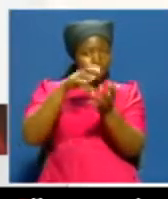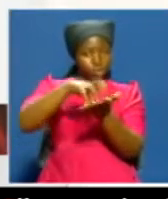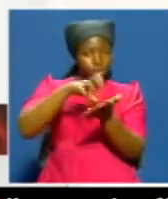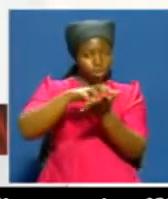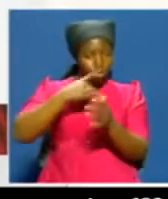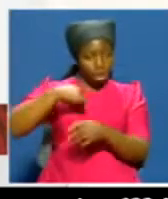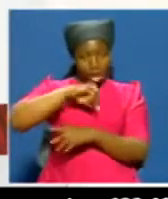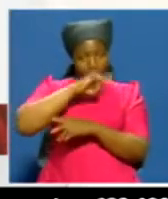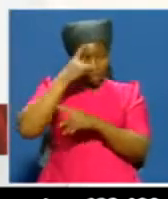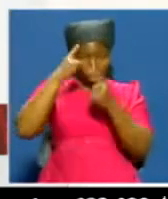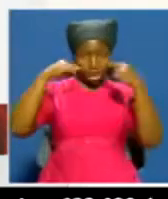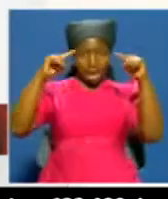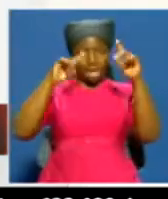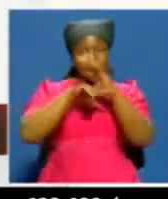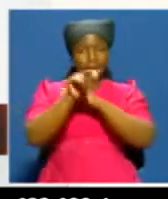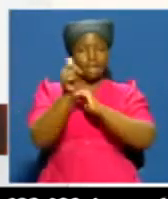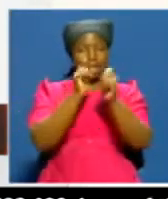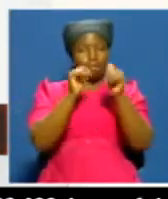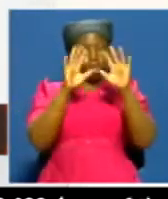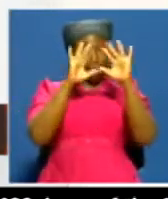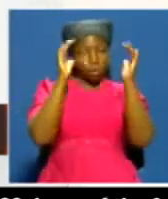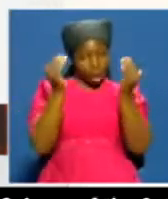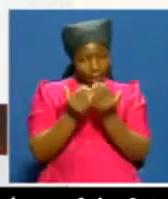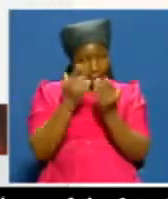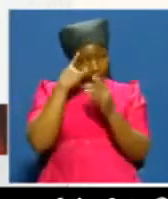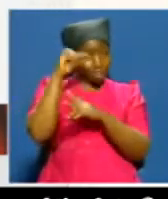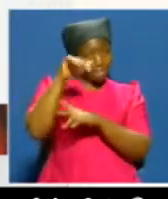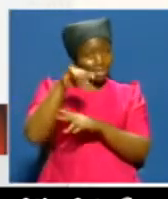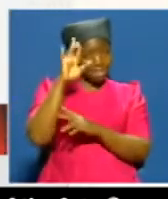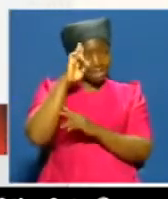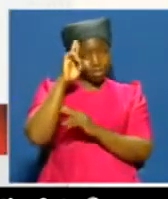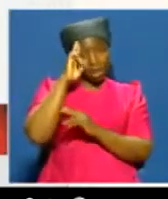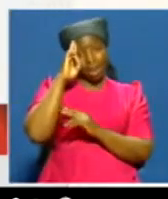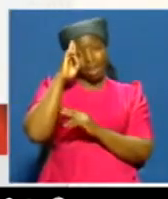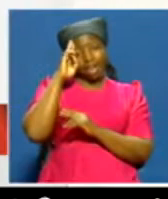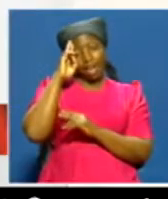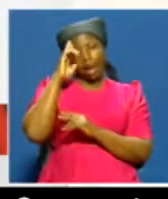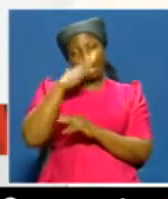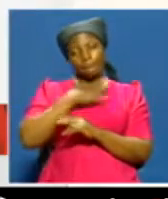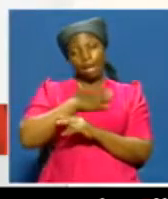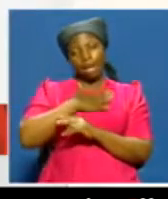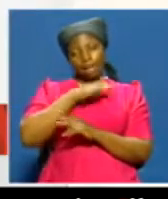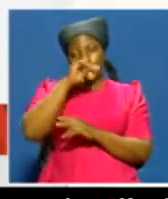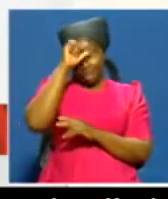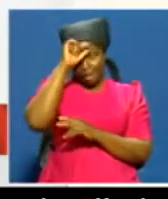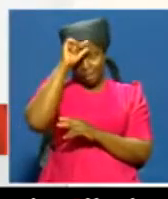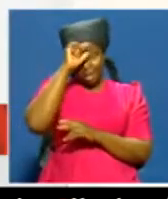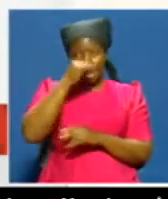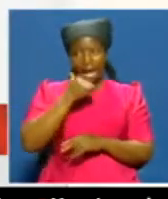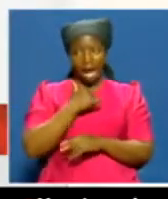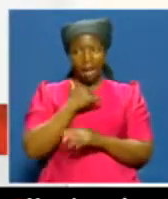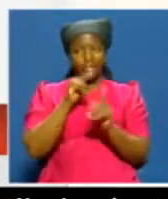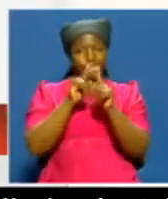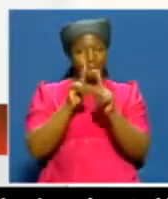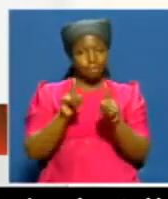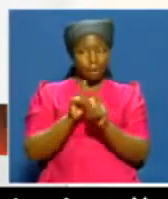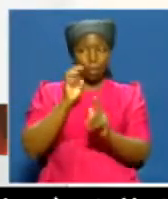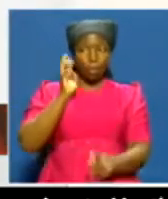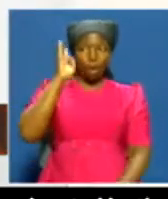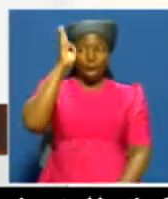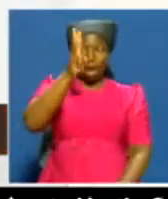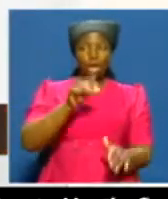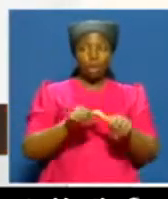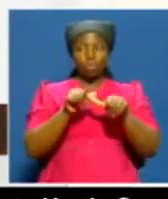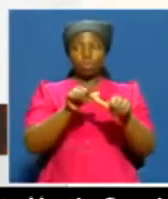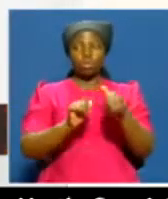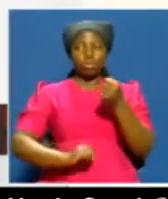world. And for this reason, my government has and will continue to